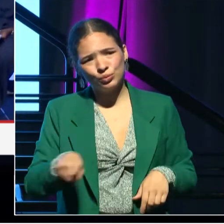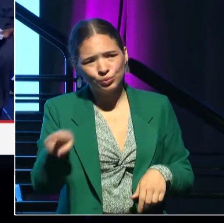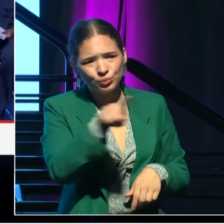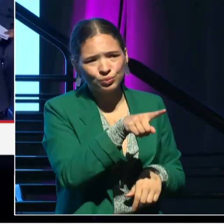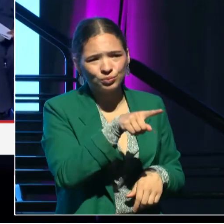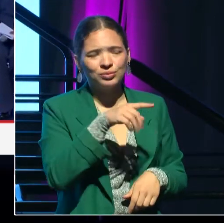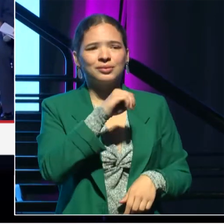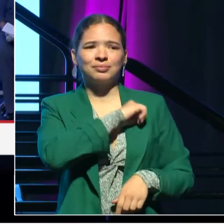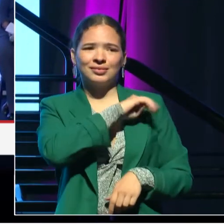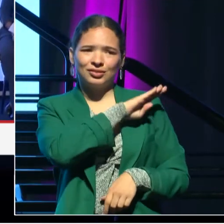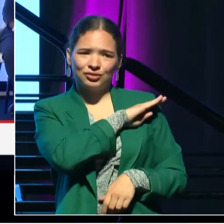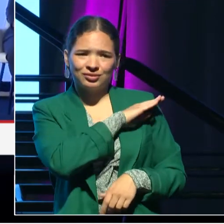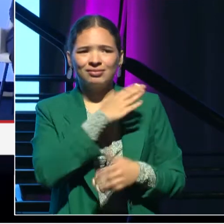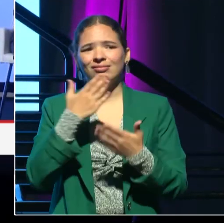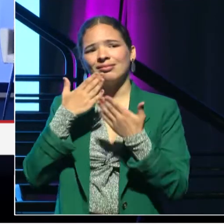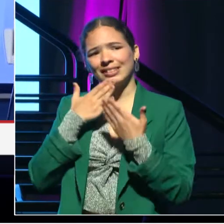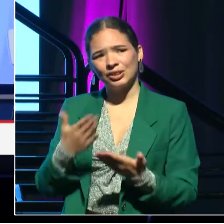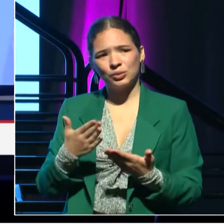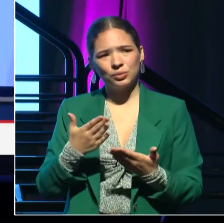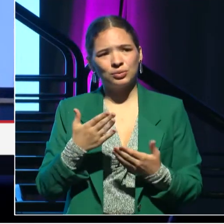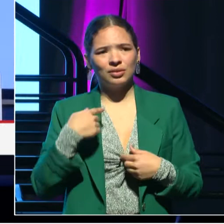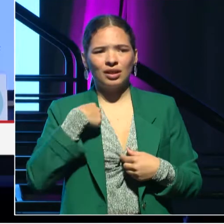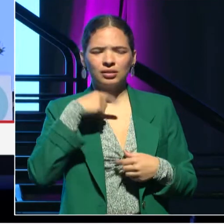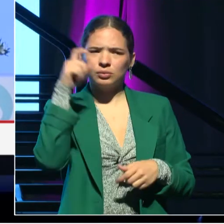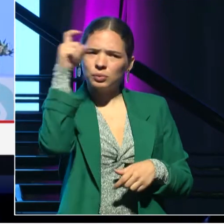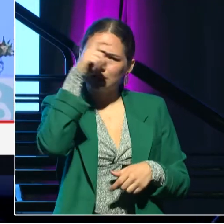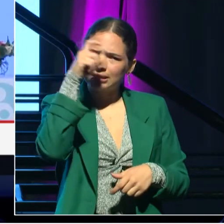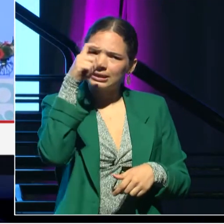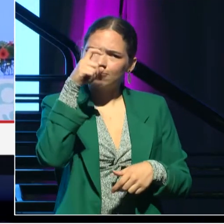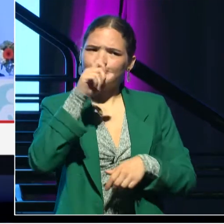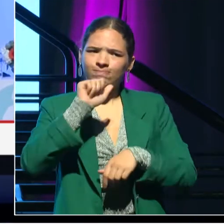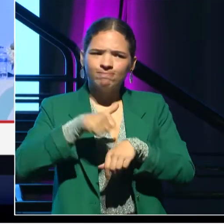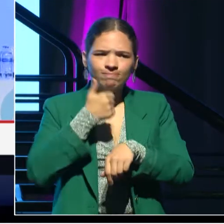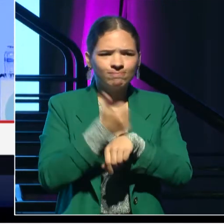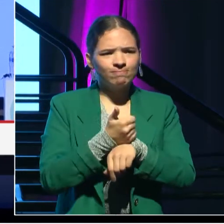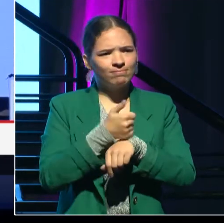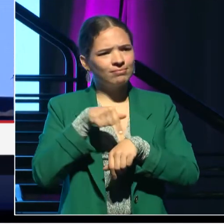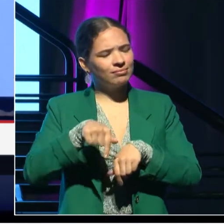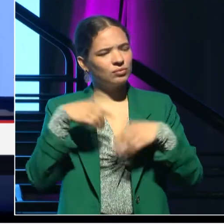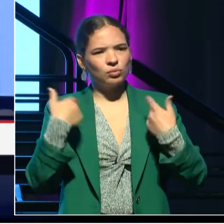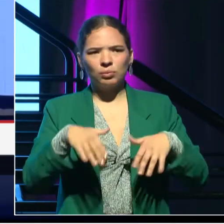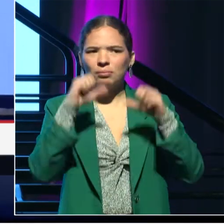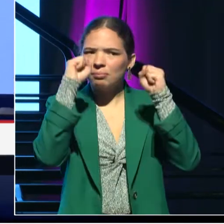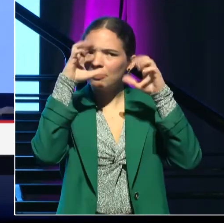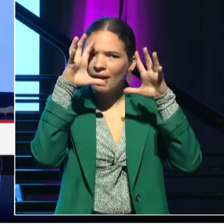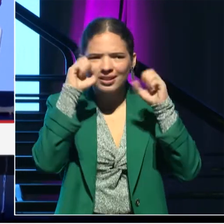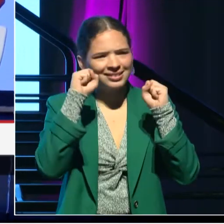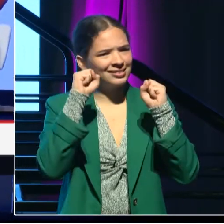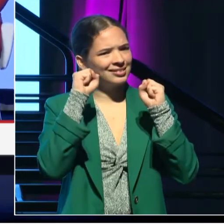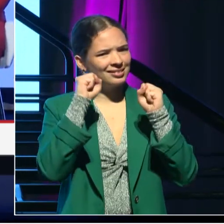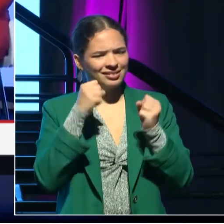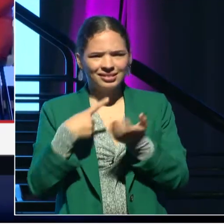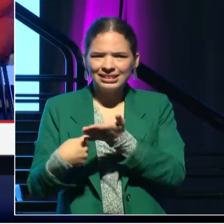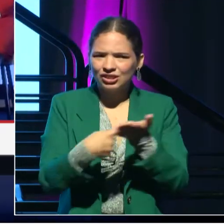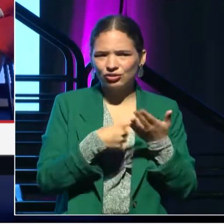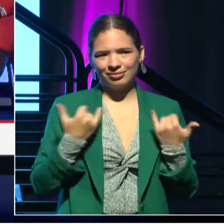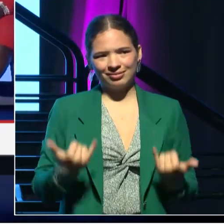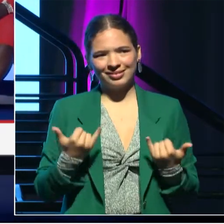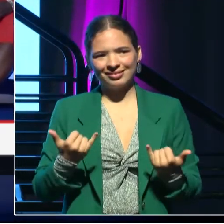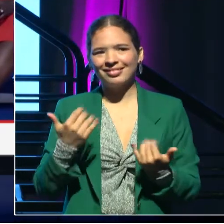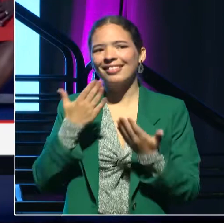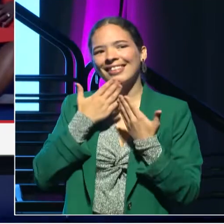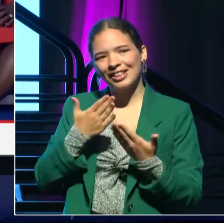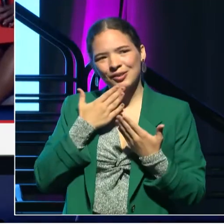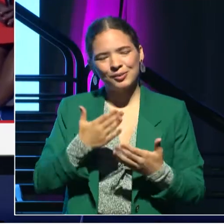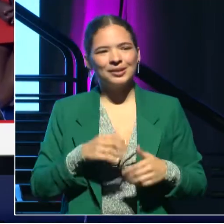the foresight and the wisdom to put together this amazing, amazing discussion today. Well, thank you. These